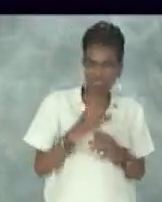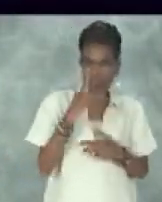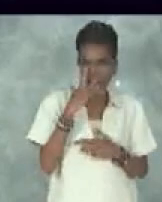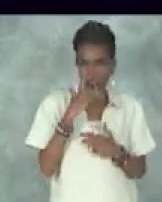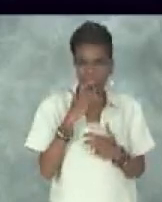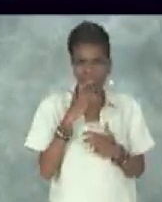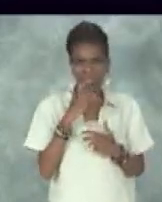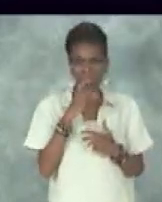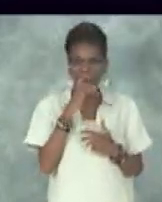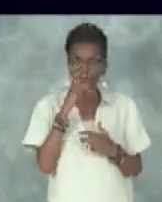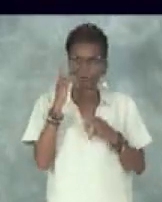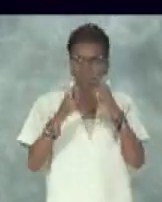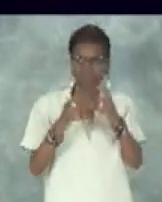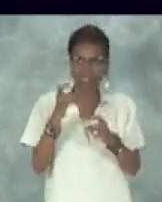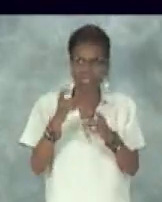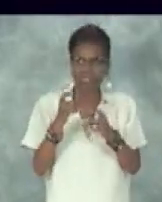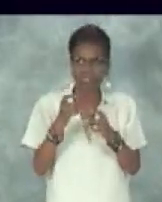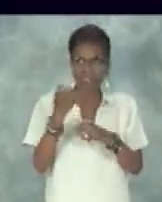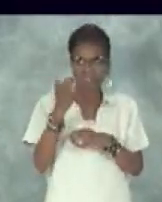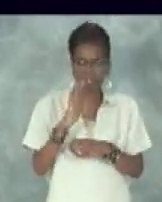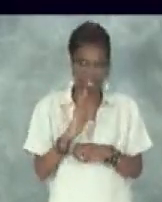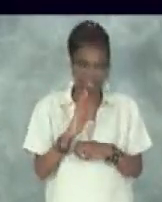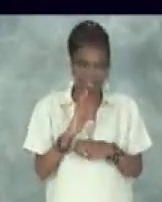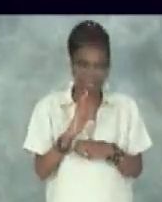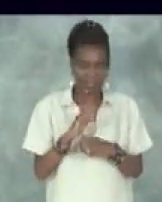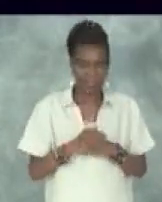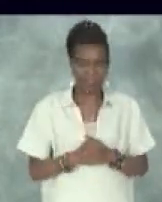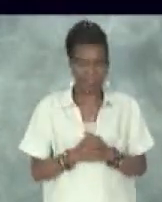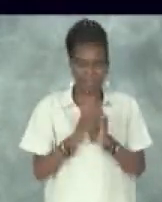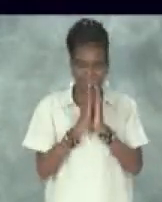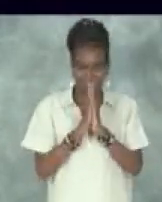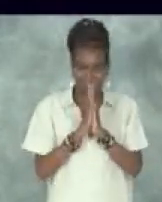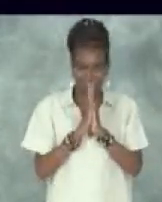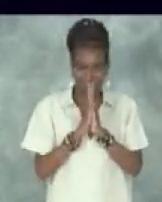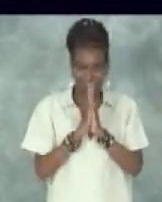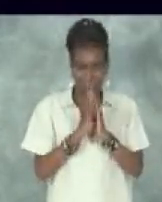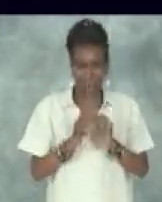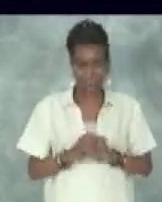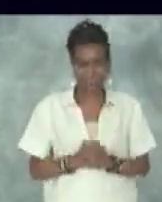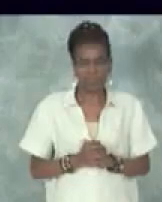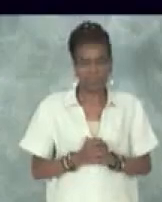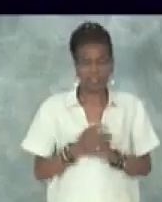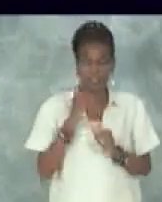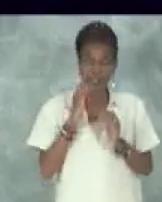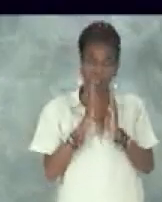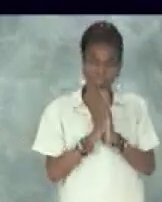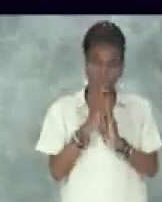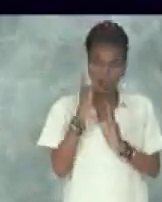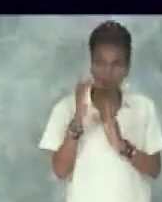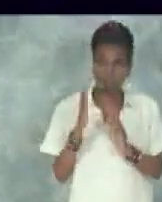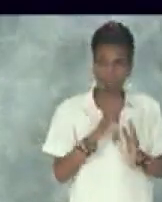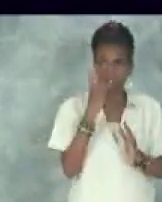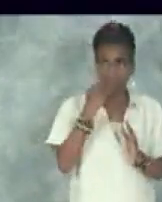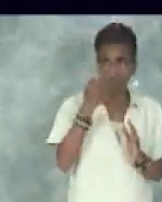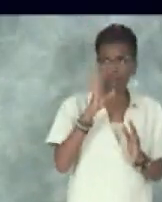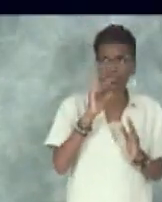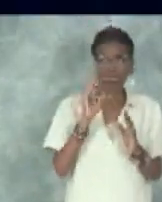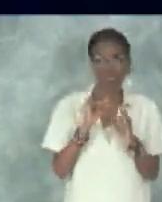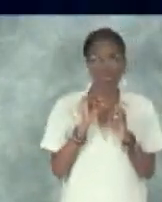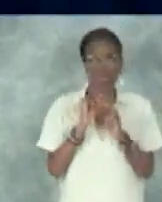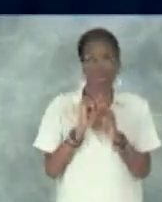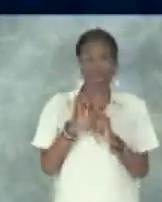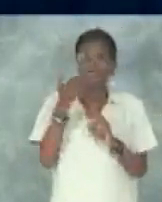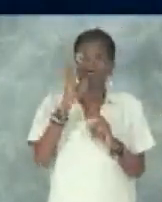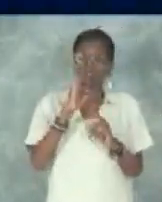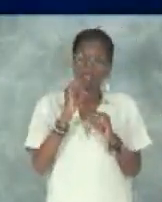everything to God in prayer. Come on, let's go to God in prayer as we prepare for the word of God. God, I love you and I thank